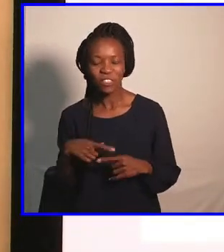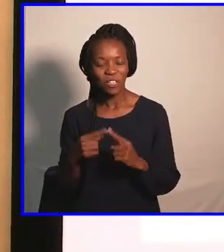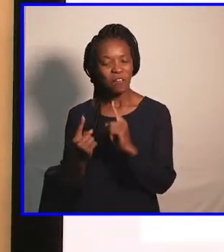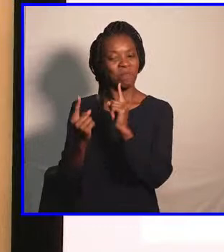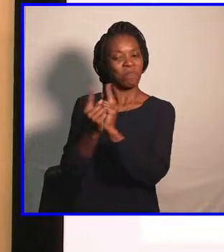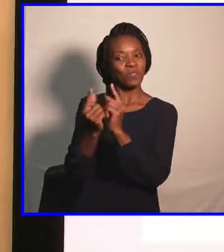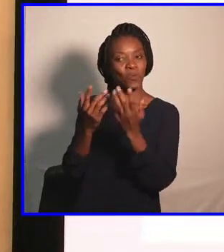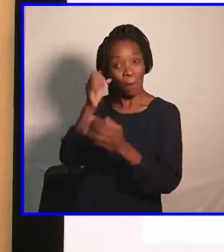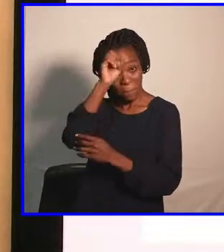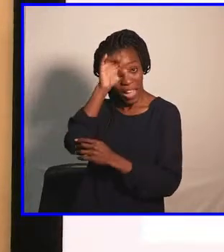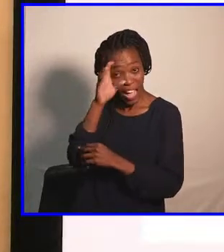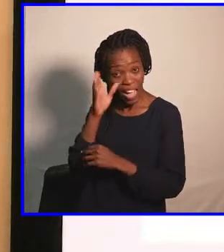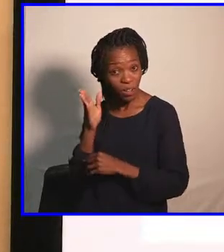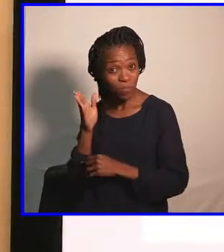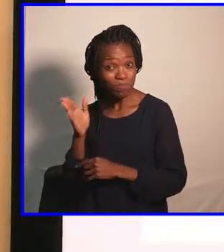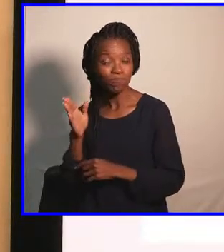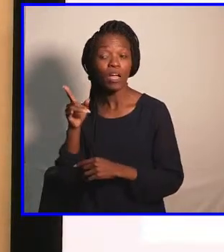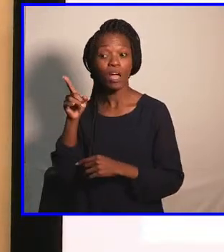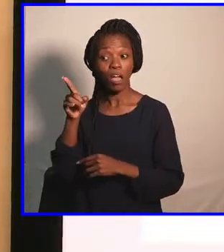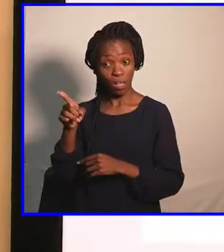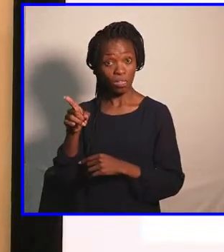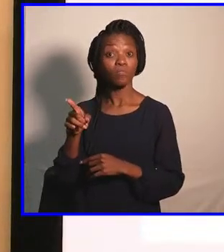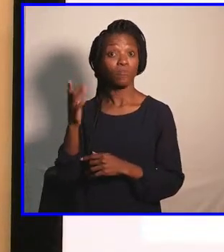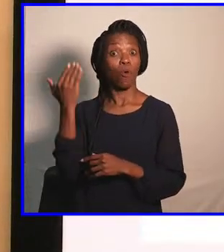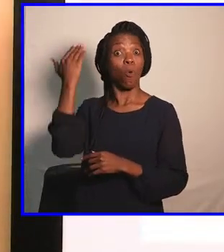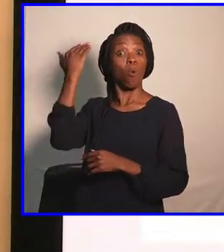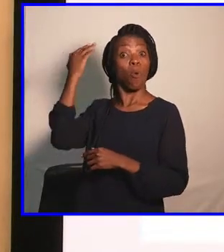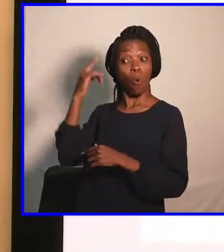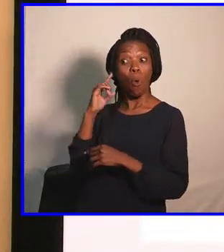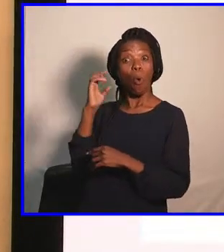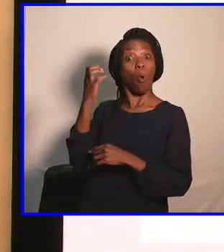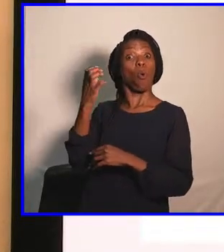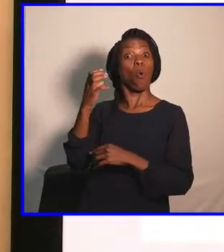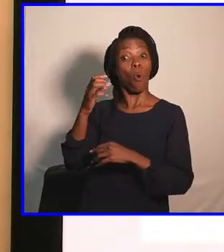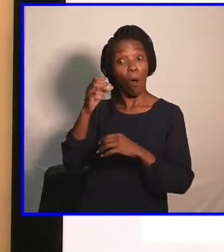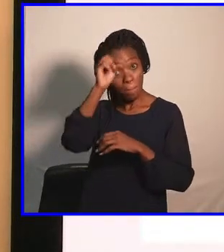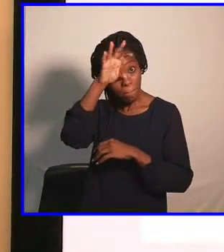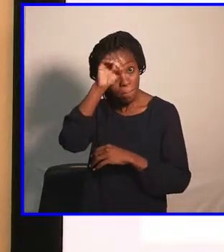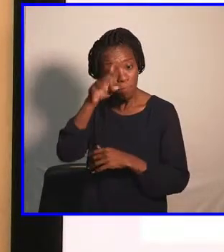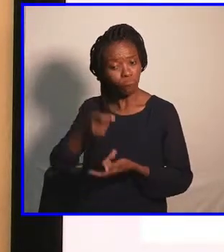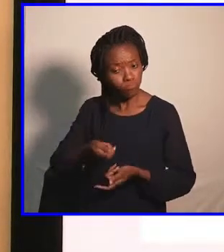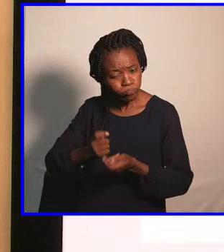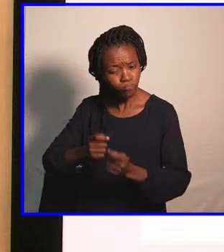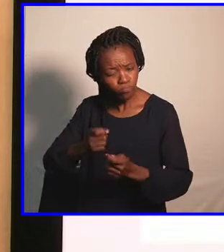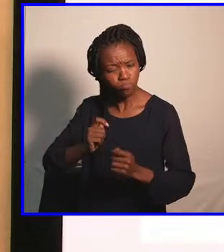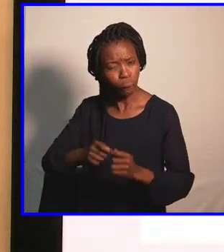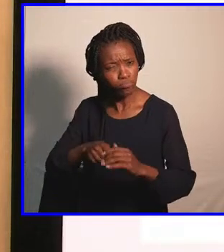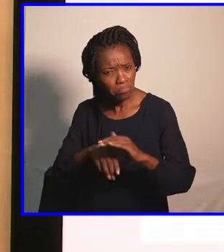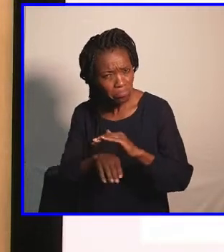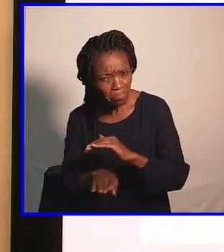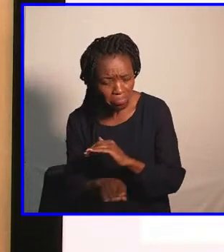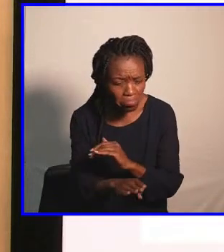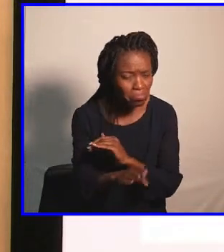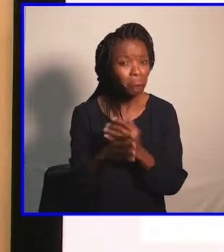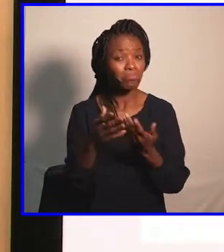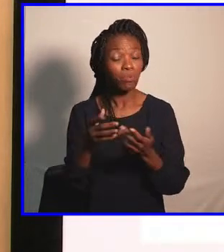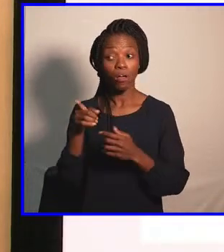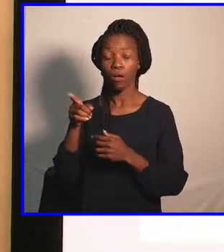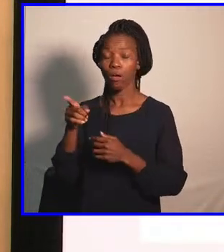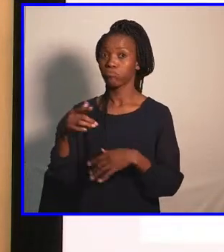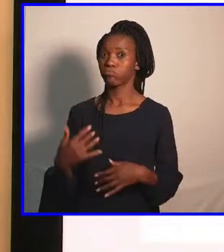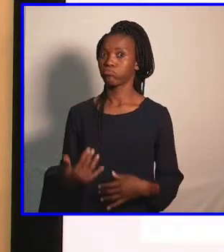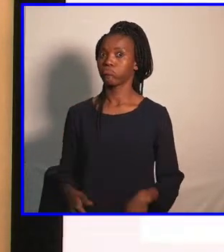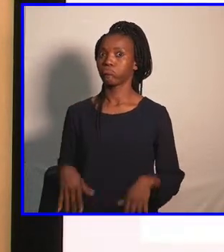the mines. He used to be a gold mine worker, underground worker. And he was one of the most